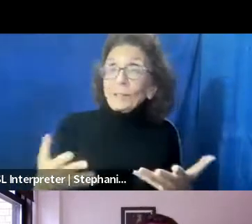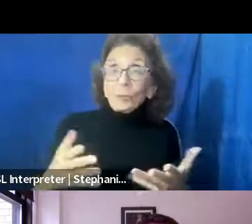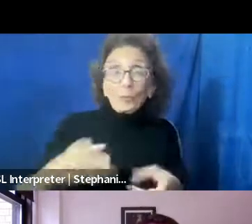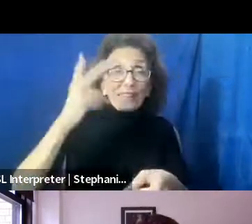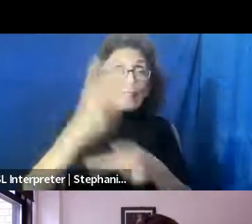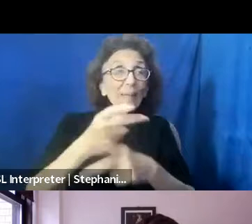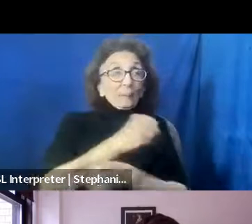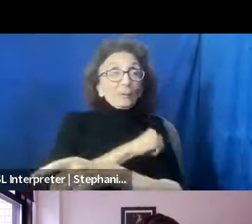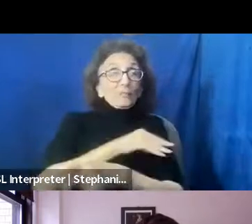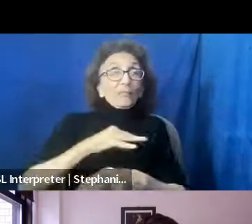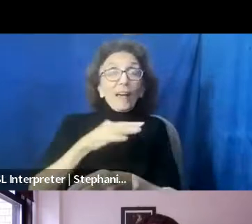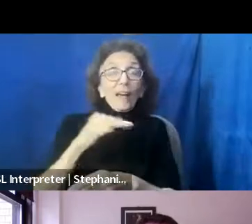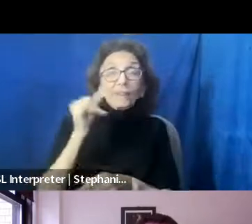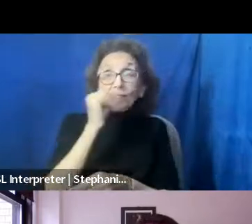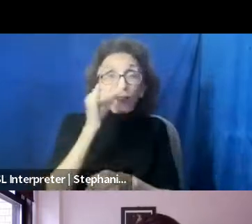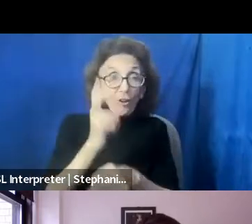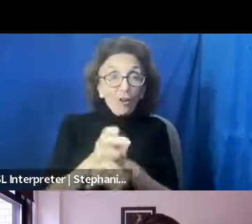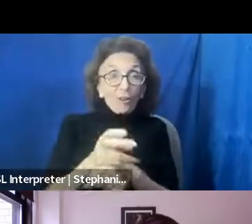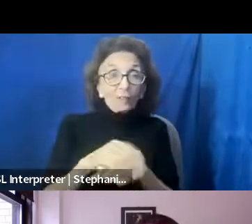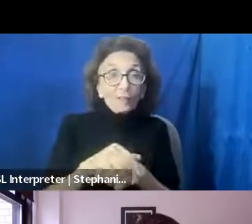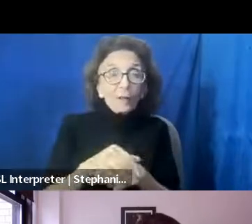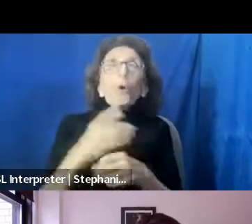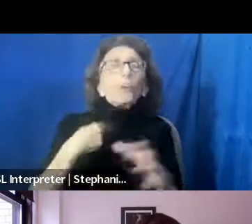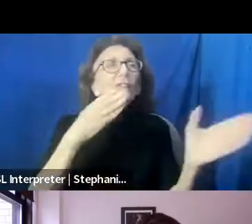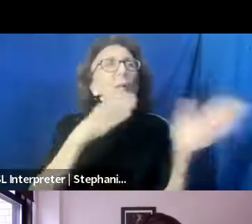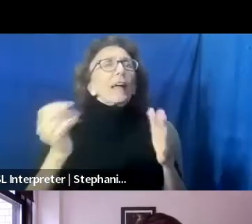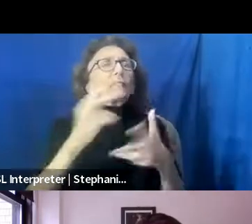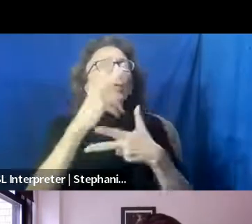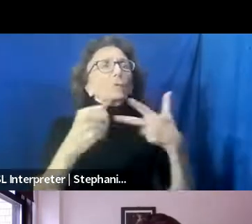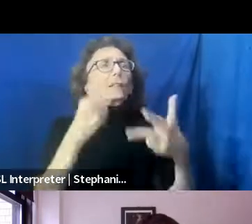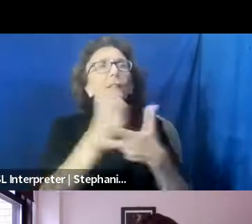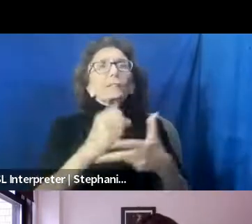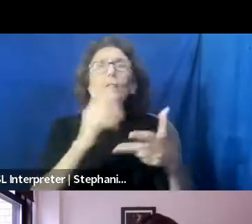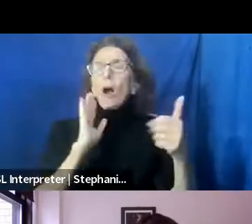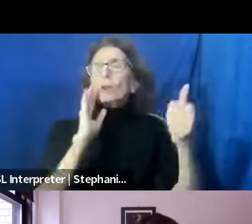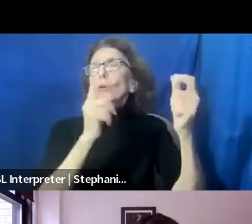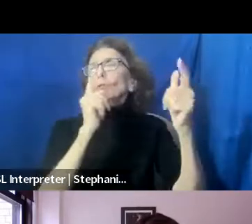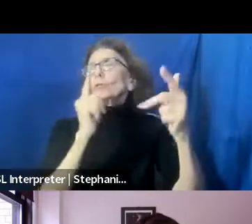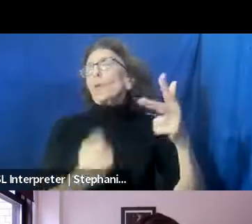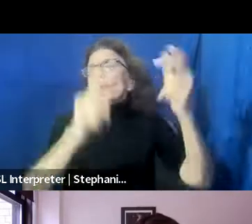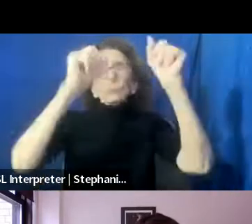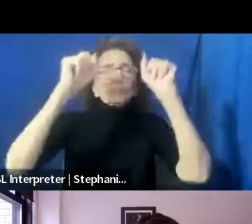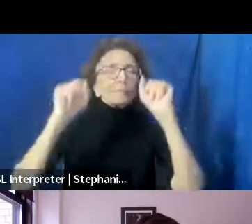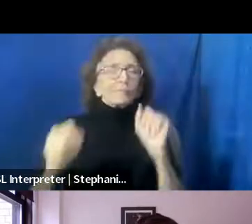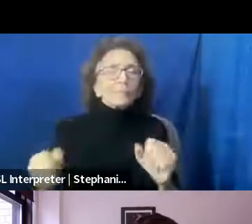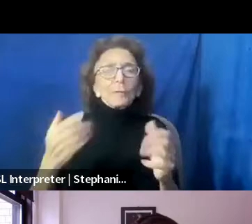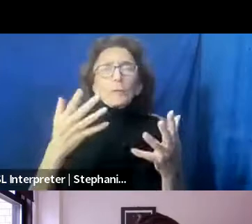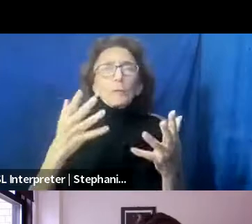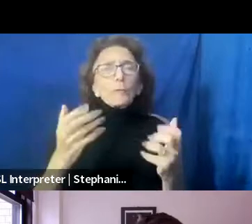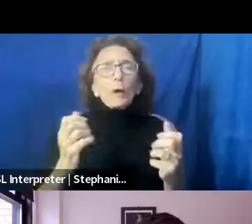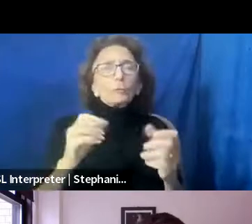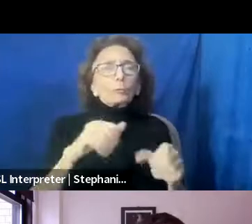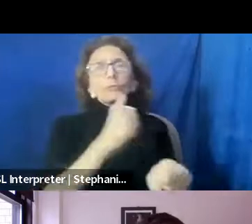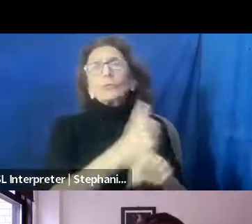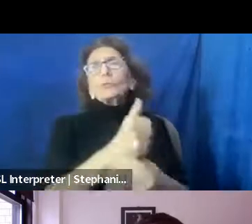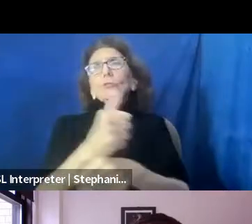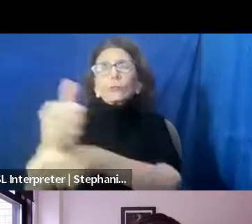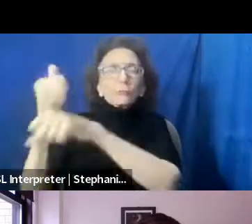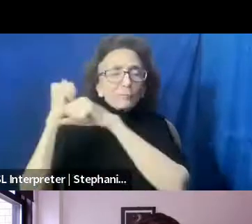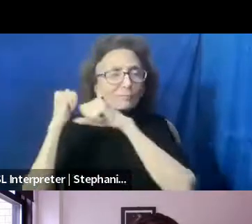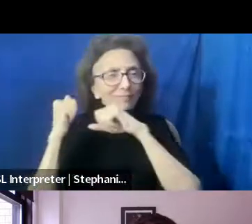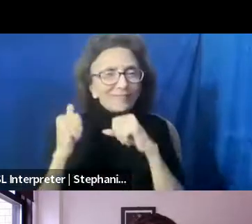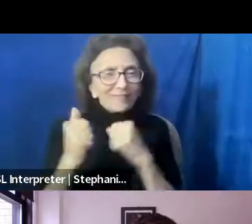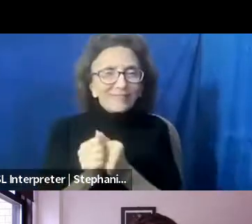You make these plans for like, okay, we have the next 3 years, here are the goals, here's how we want to put things into place. And